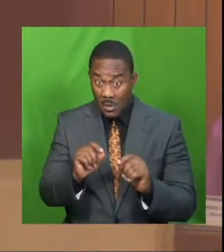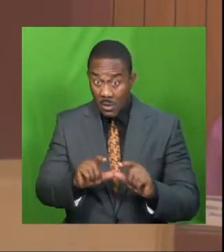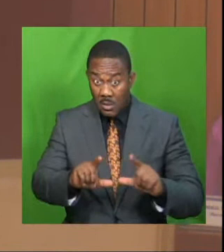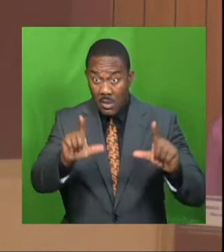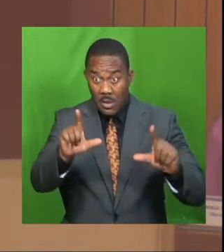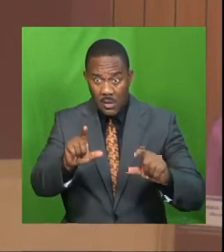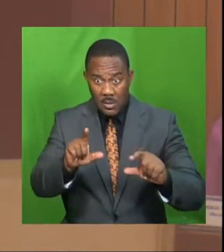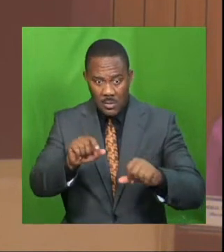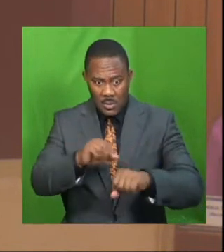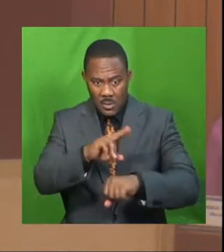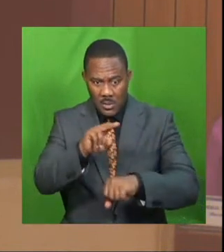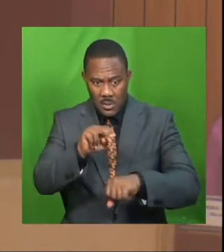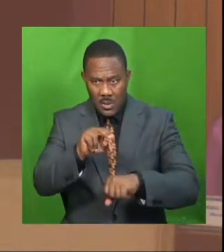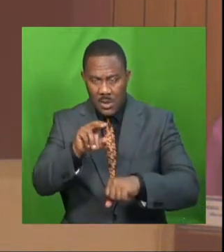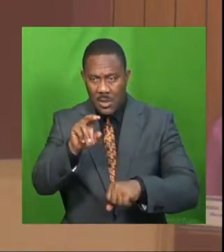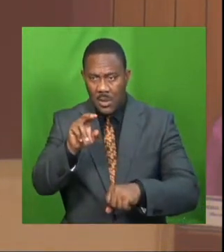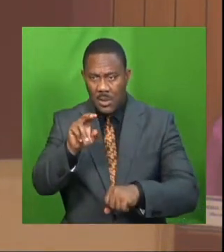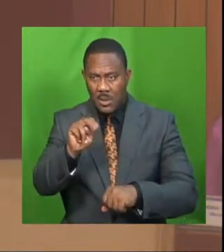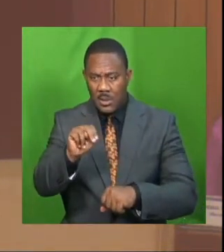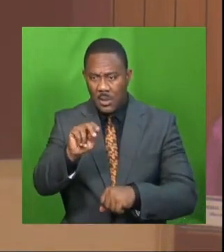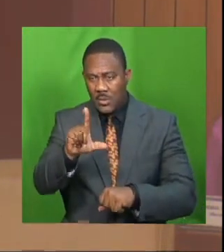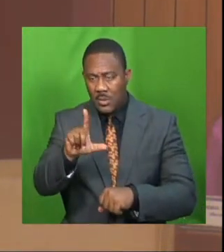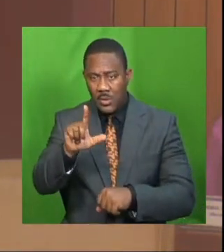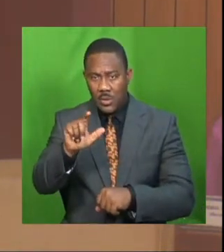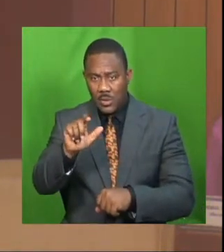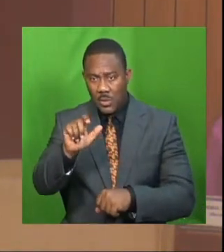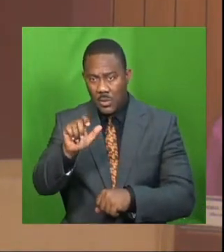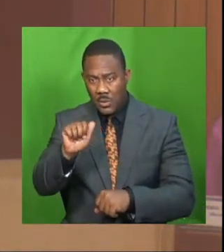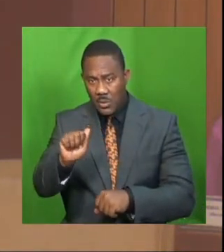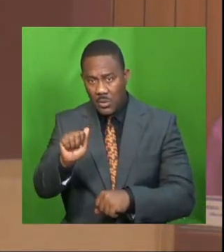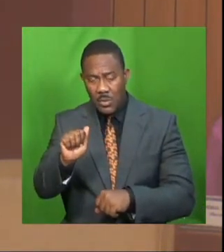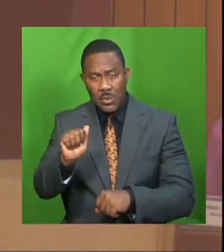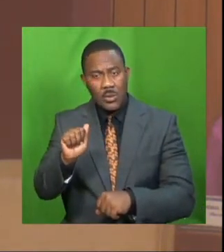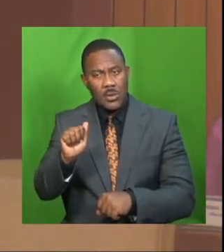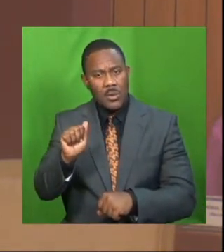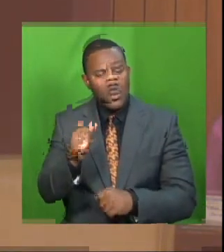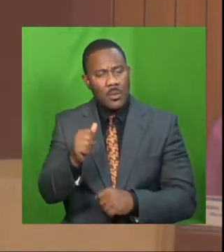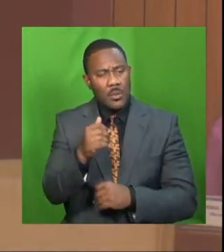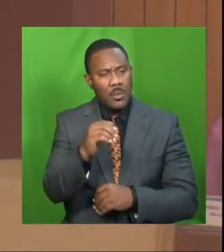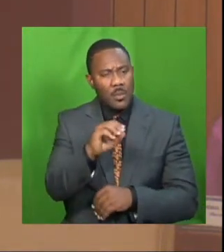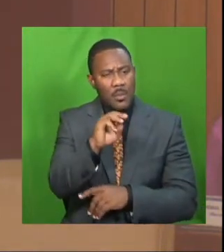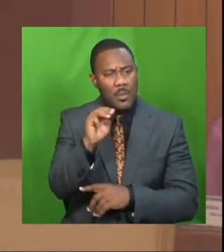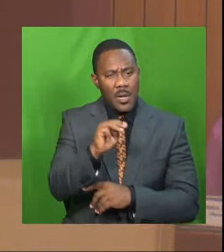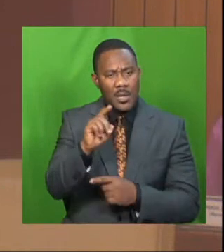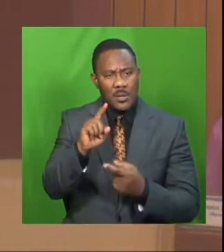of National Lottery Authority draw every Monday to Saturday